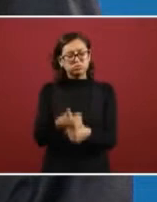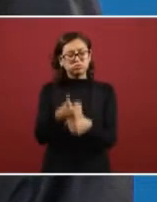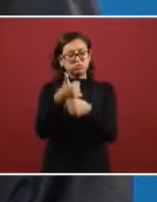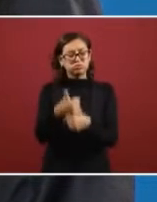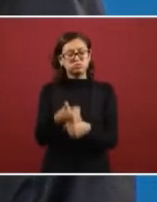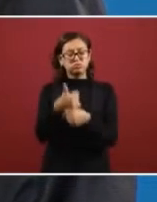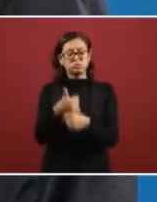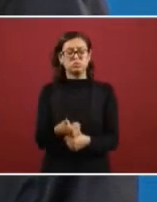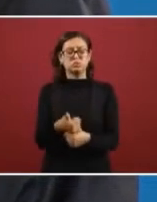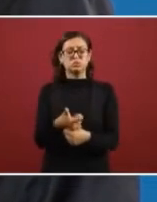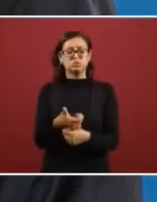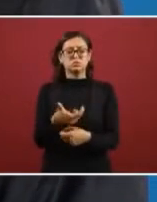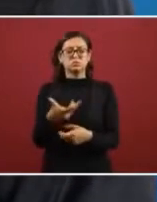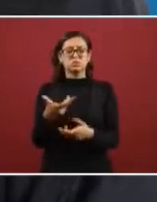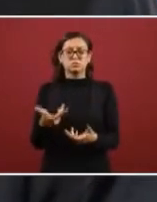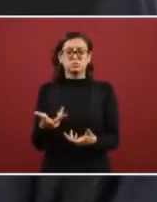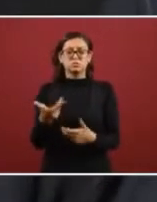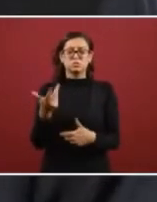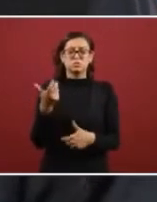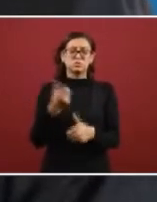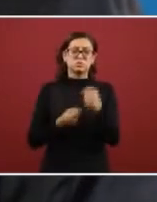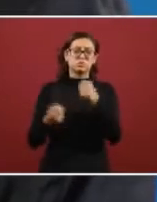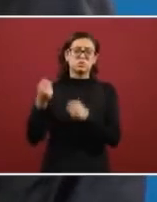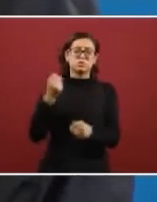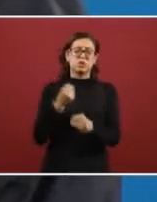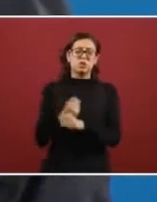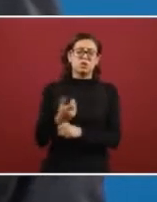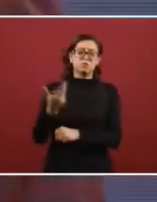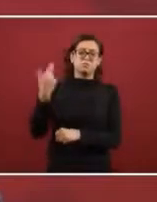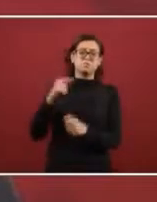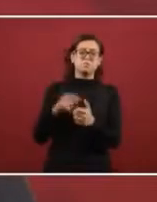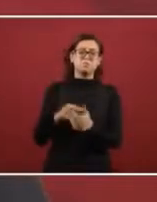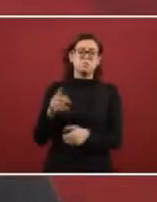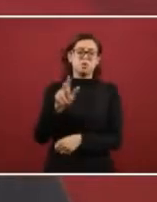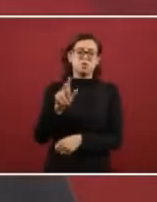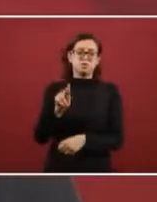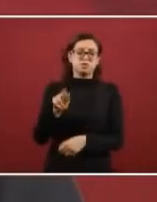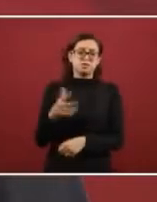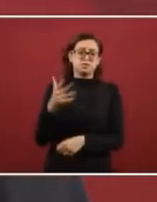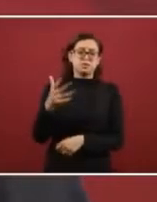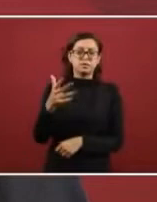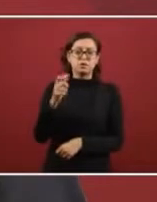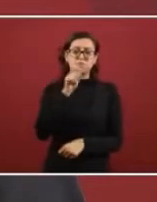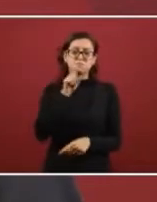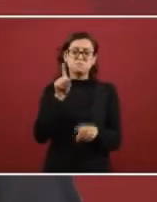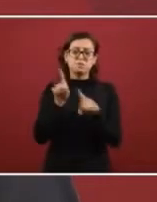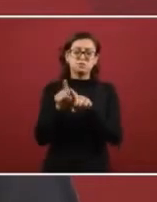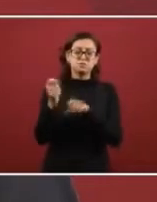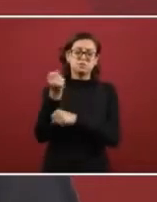seismic activity de el 85, of 1985